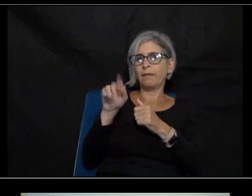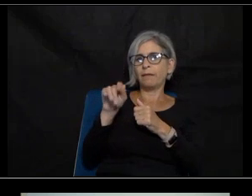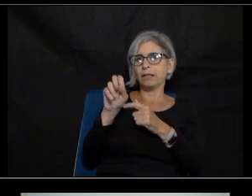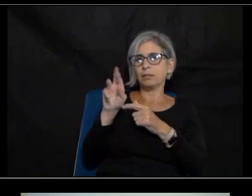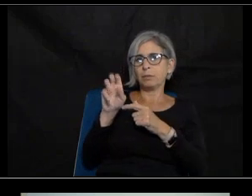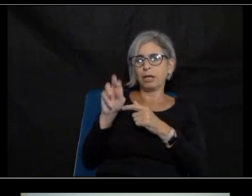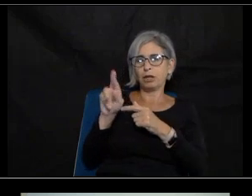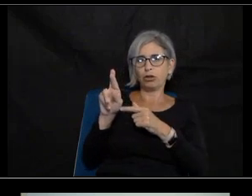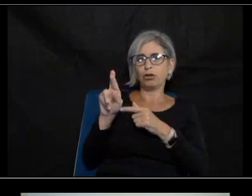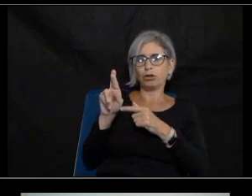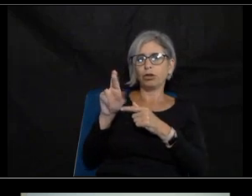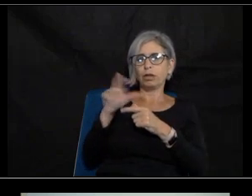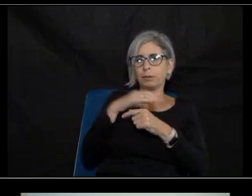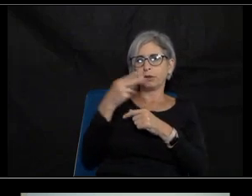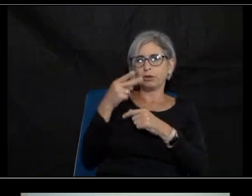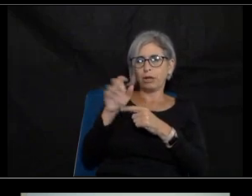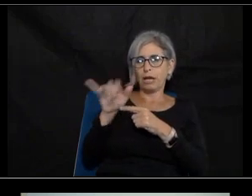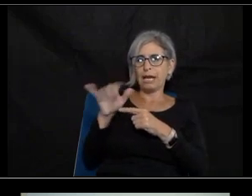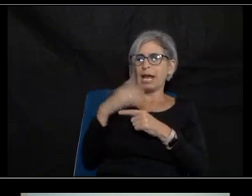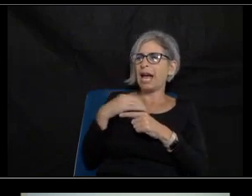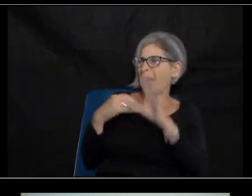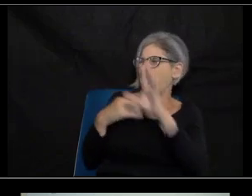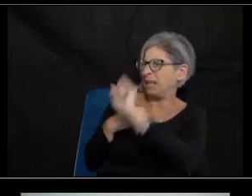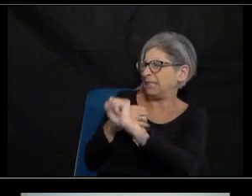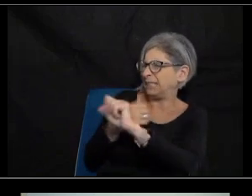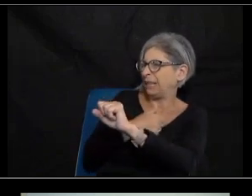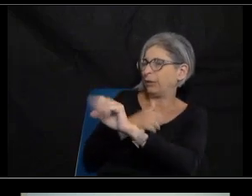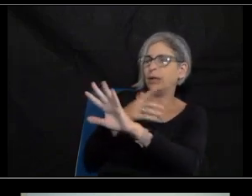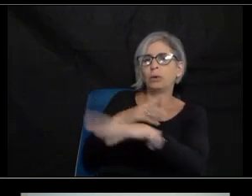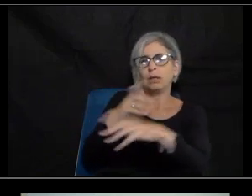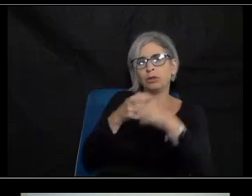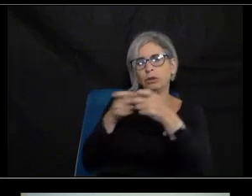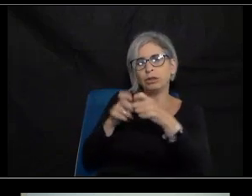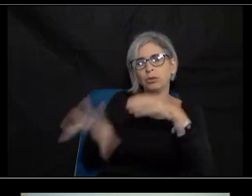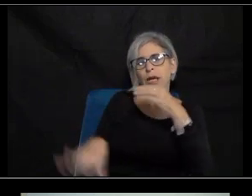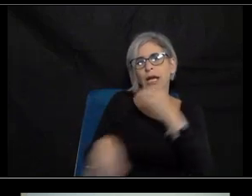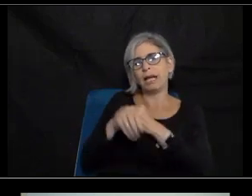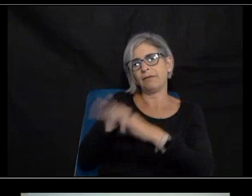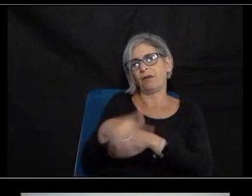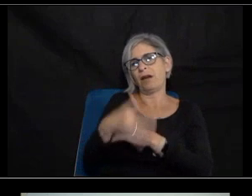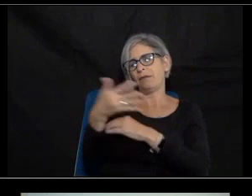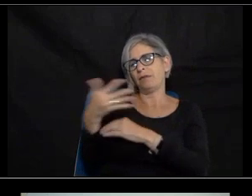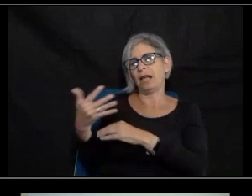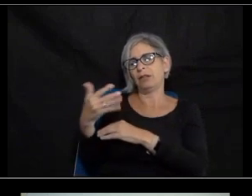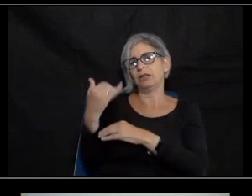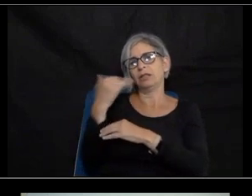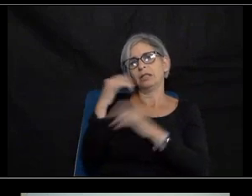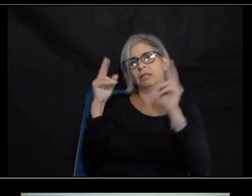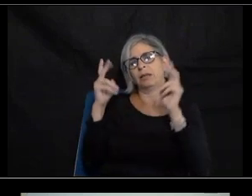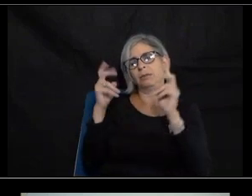by Commissioner Hay. Thank you. I missed it. With the direction to add a $5 charge subject to legal.